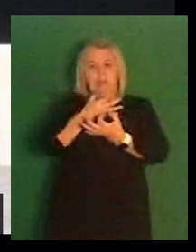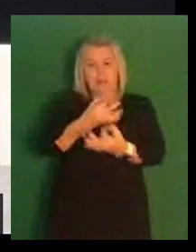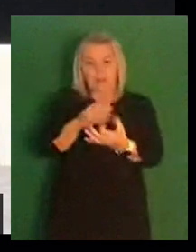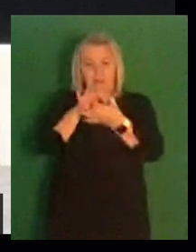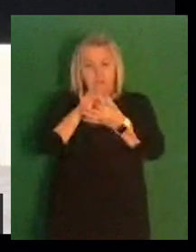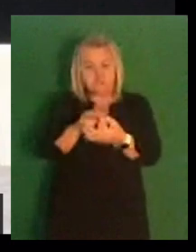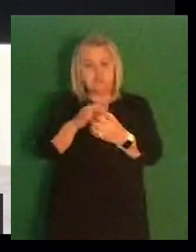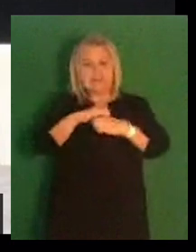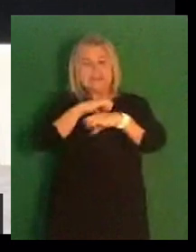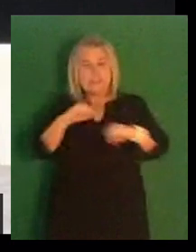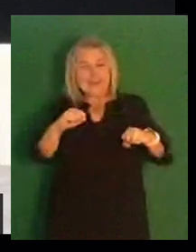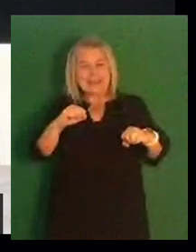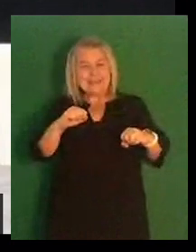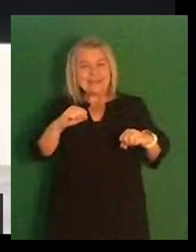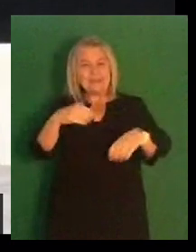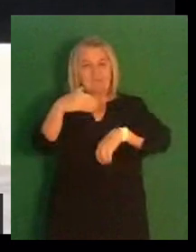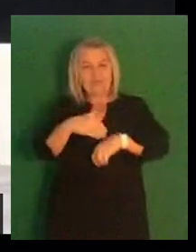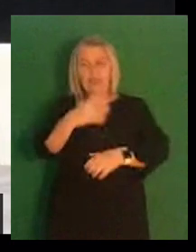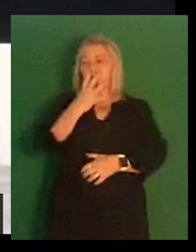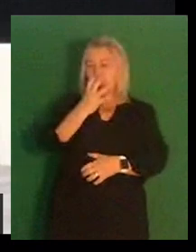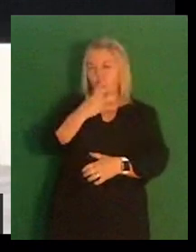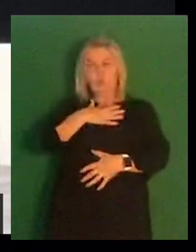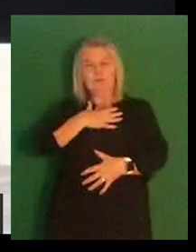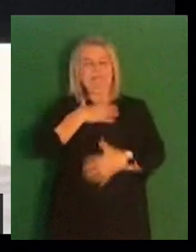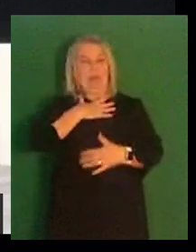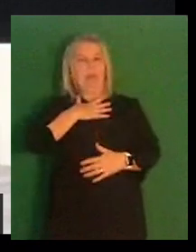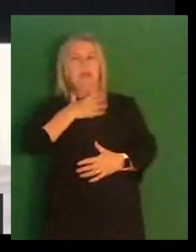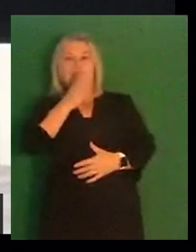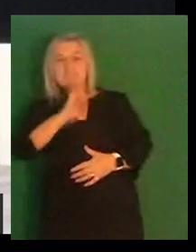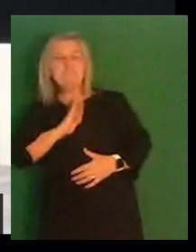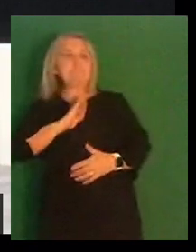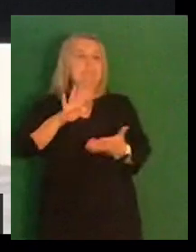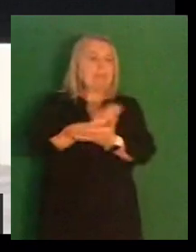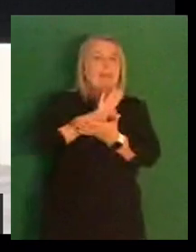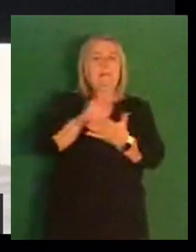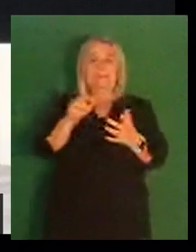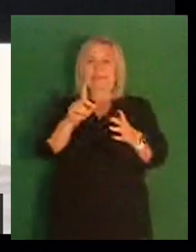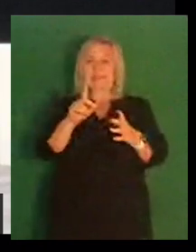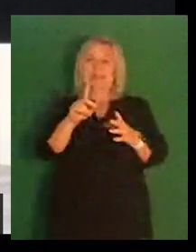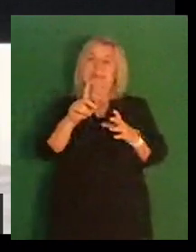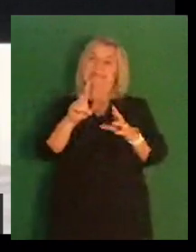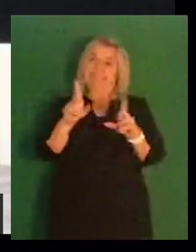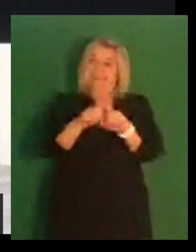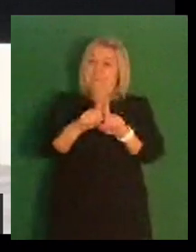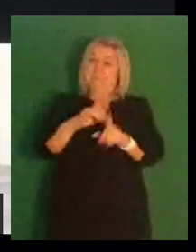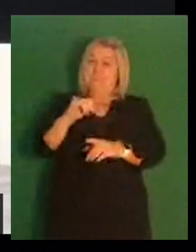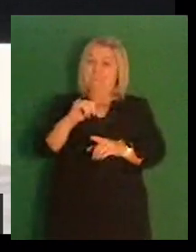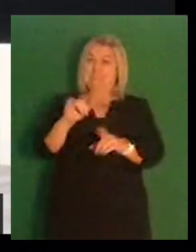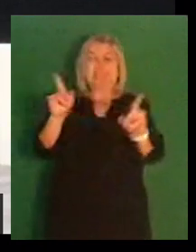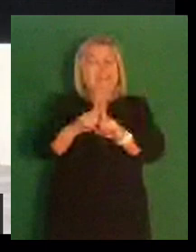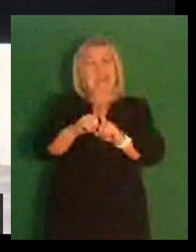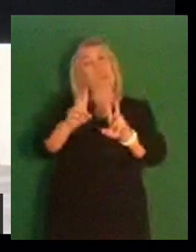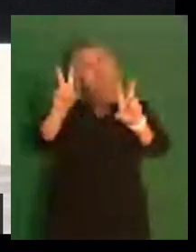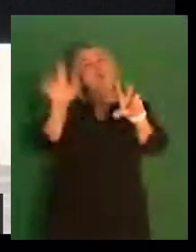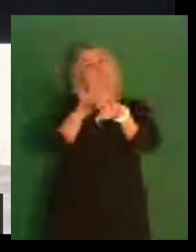your mood, allows you to watch these performances as they go by, I think, yeah, no, there's something really interesting in that. At the moment, I'm maybe